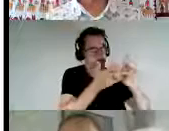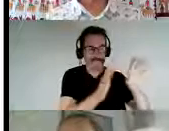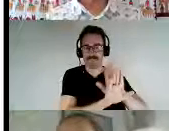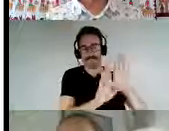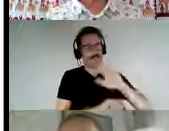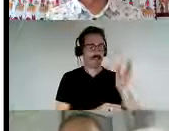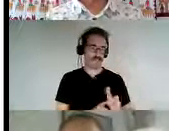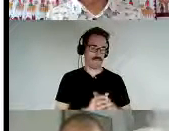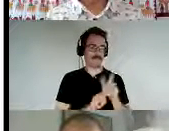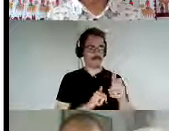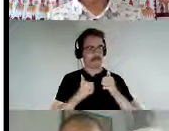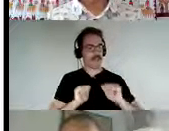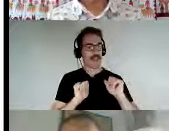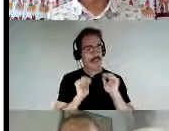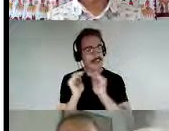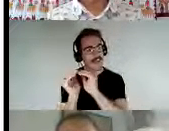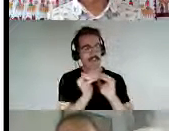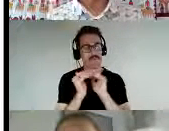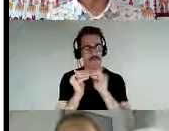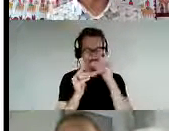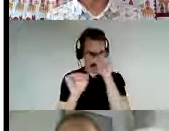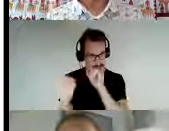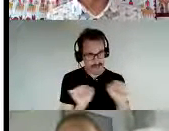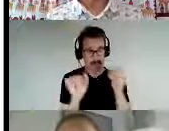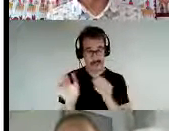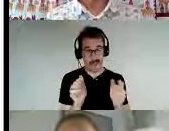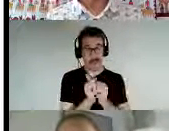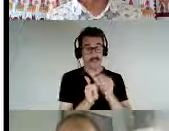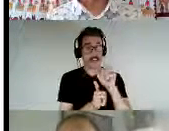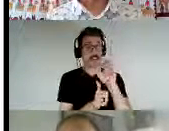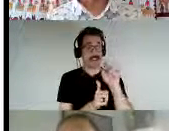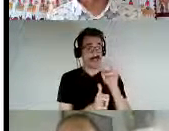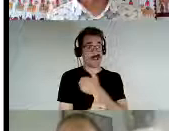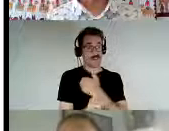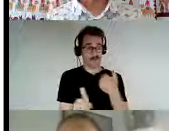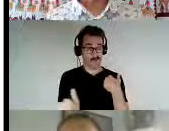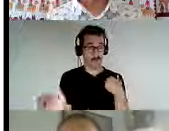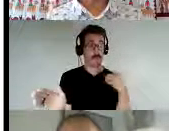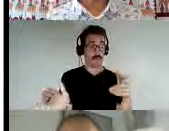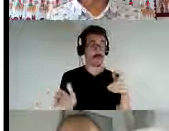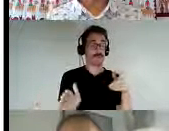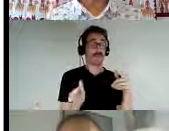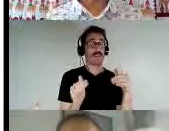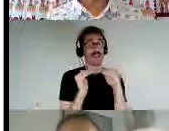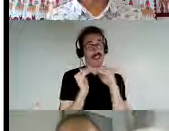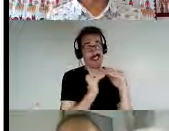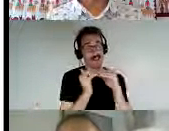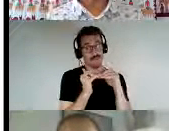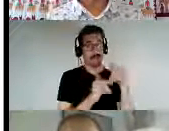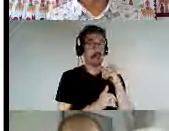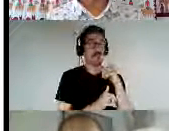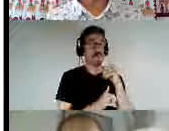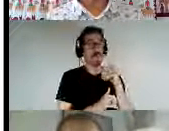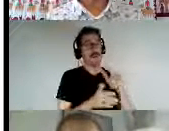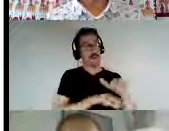as Equity Strategic Plan with Toronto Central Inn. He was Equity Policy Manager at Ministry of Long-Term Care. He's